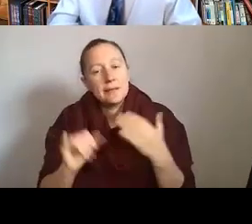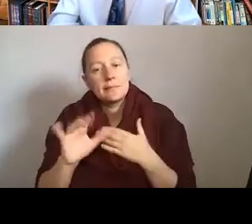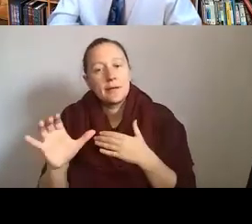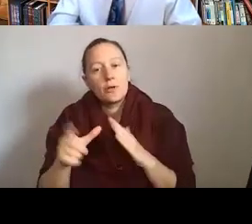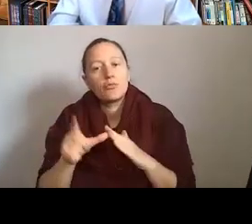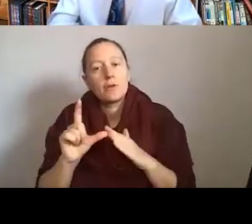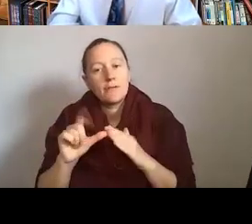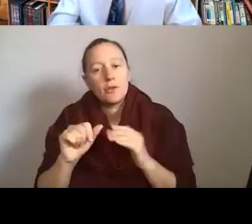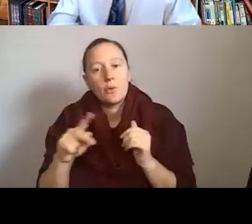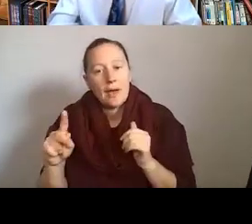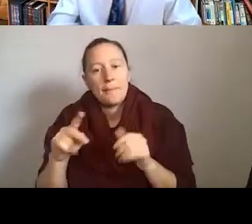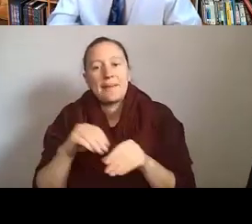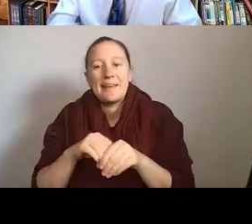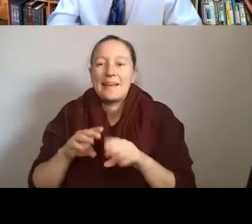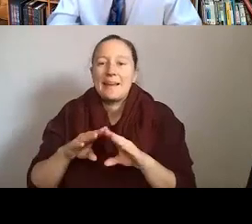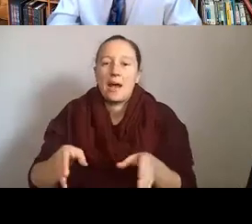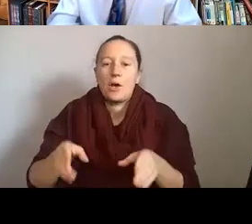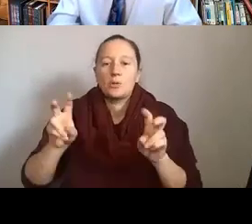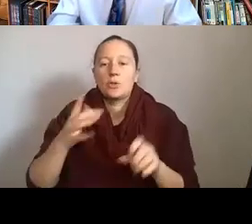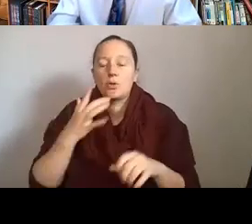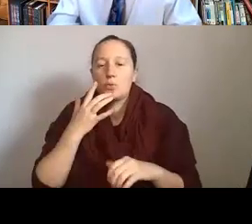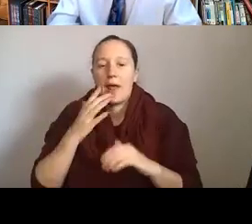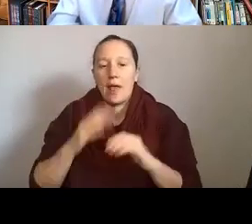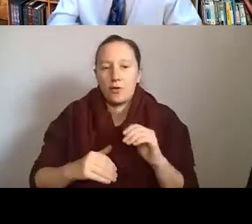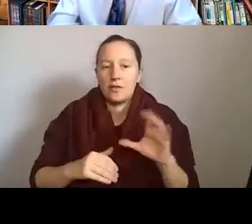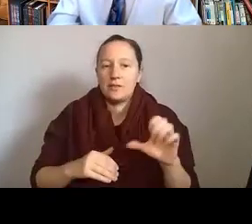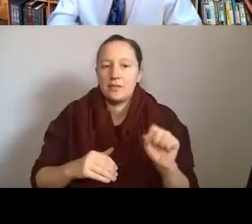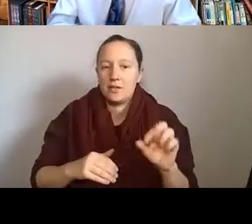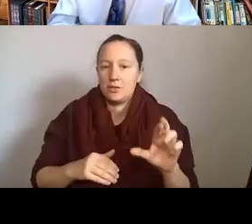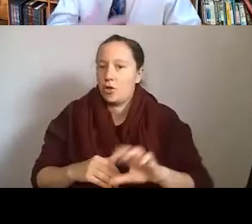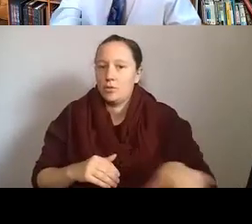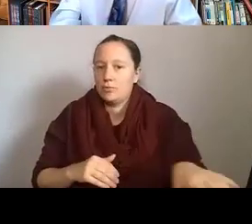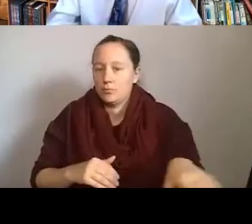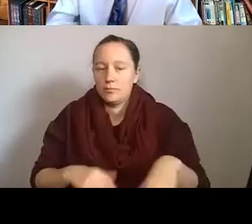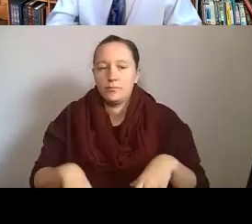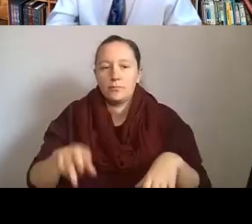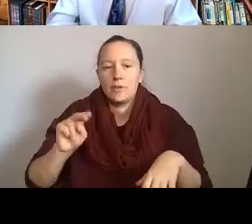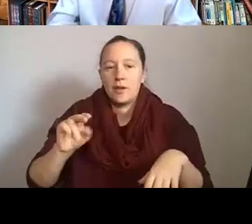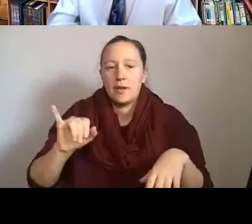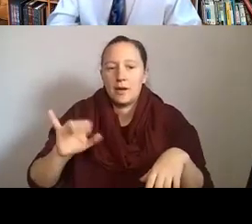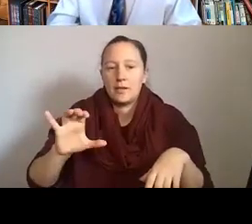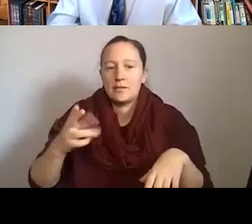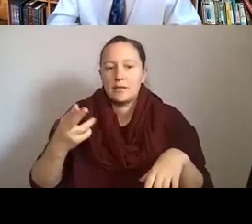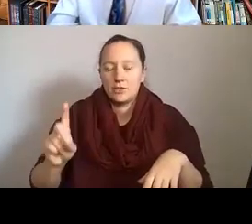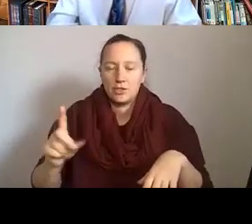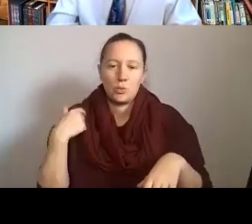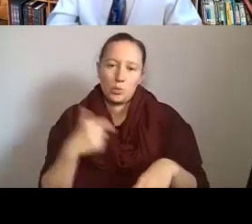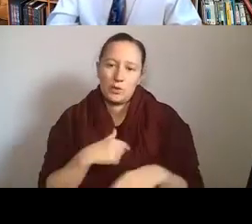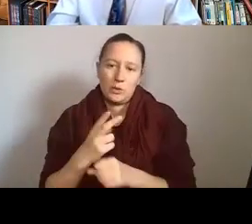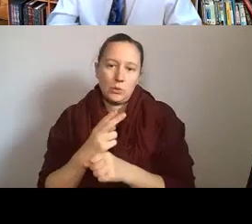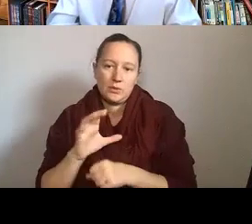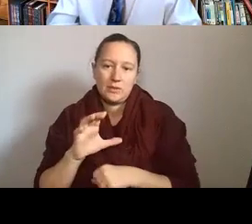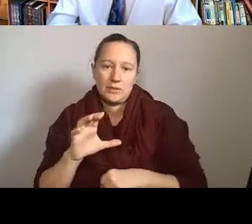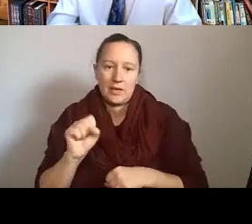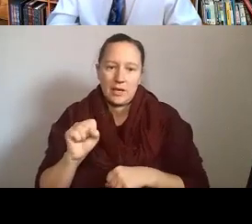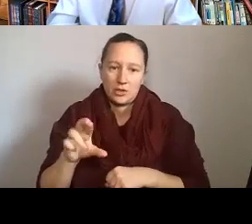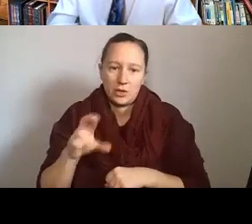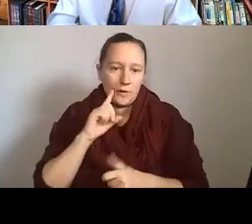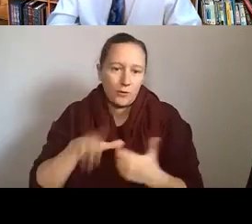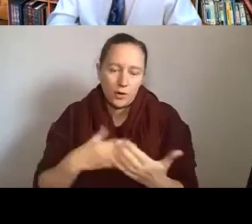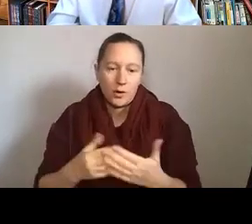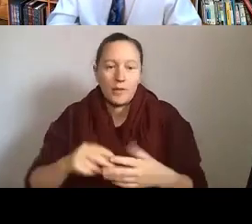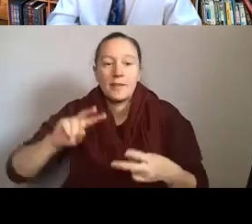applications in-house rather than at CSR. NICHD uses CSR for all of ours. There's a second level review,